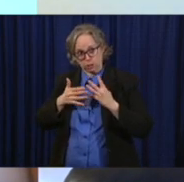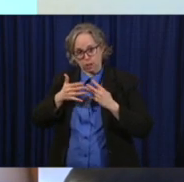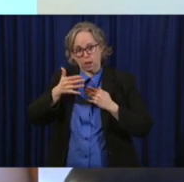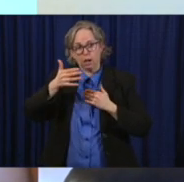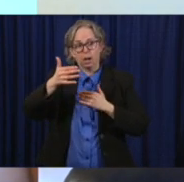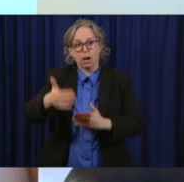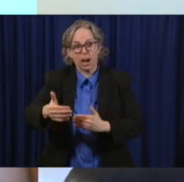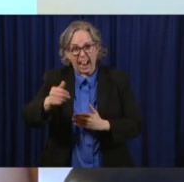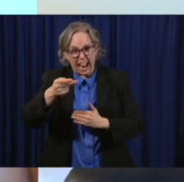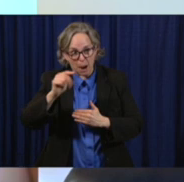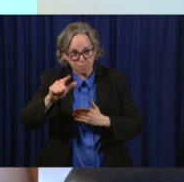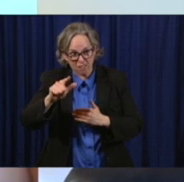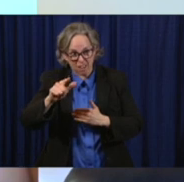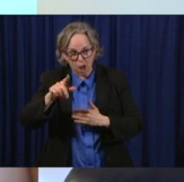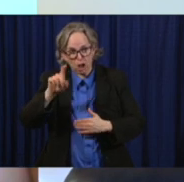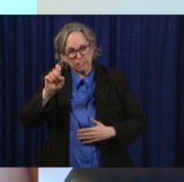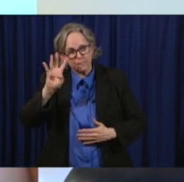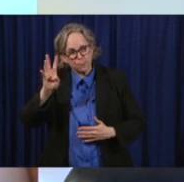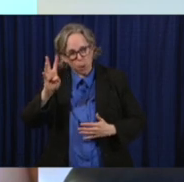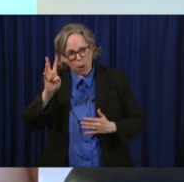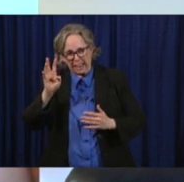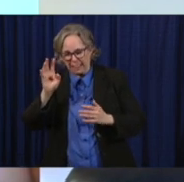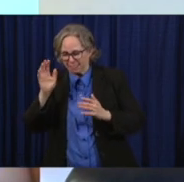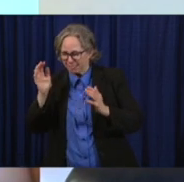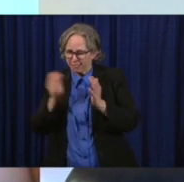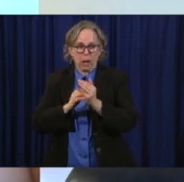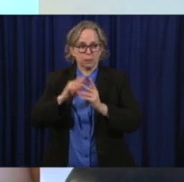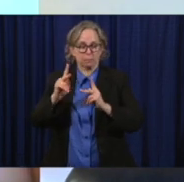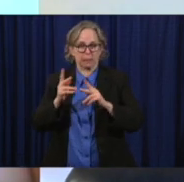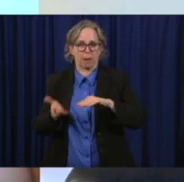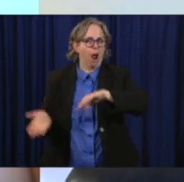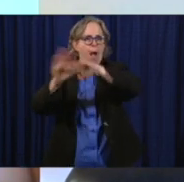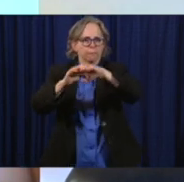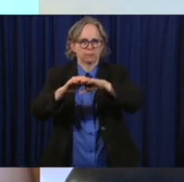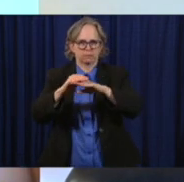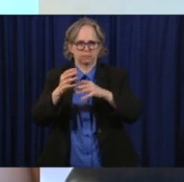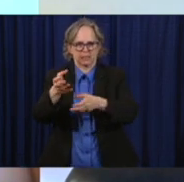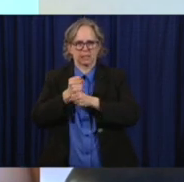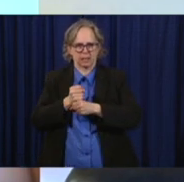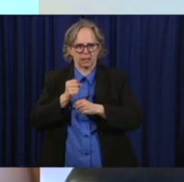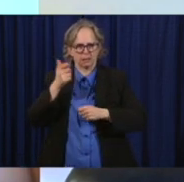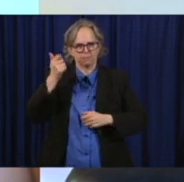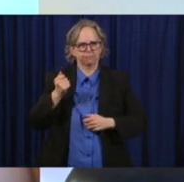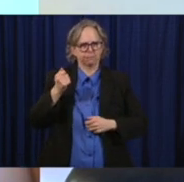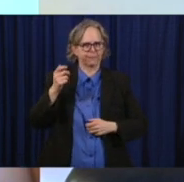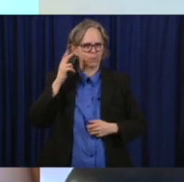the other part of your question was about work requirements. And